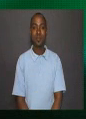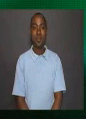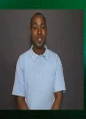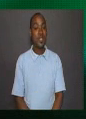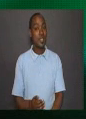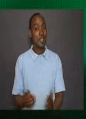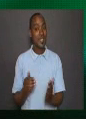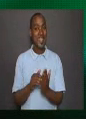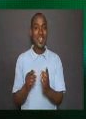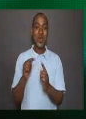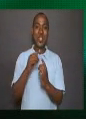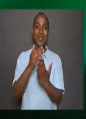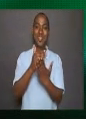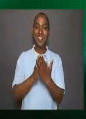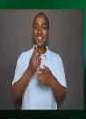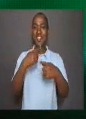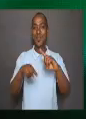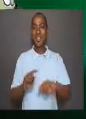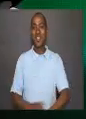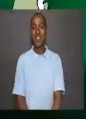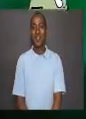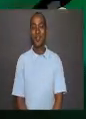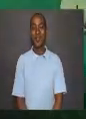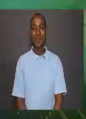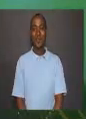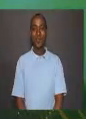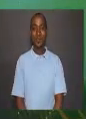Let's get back to our lesson.